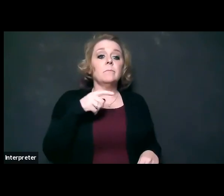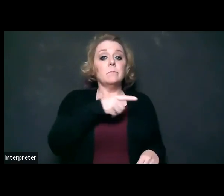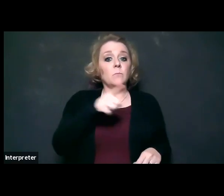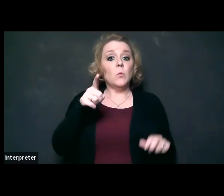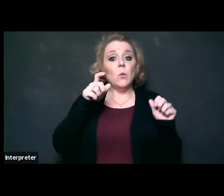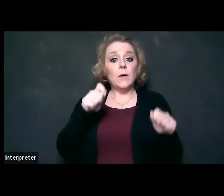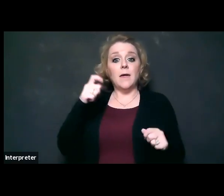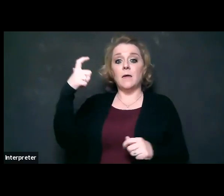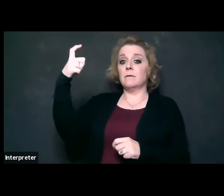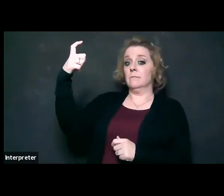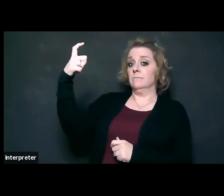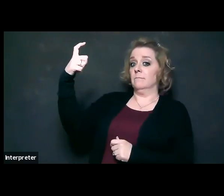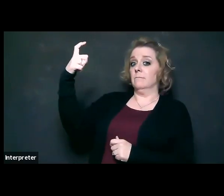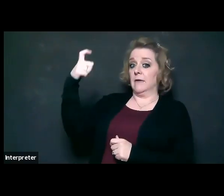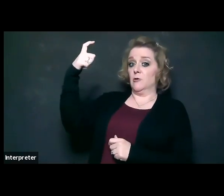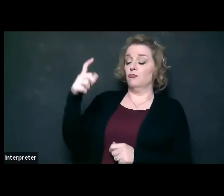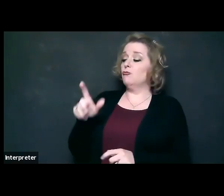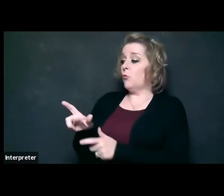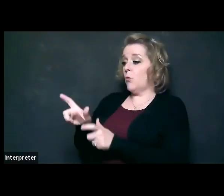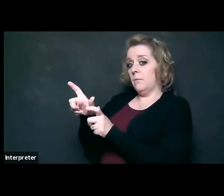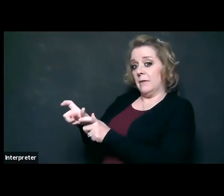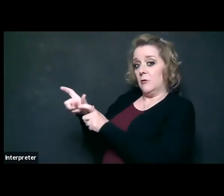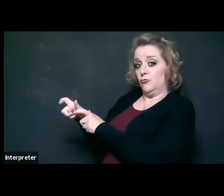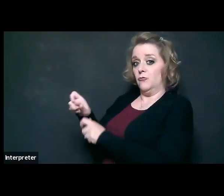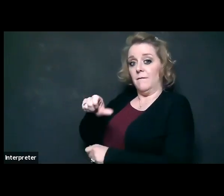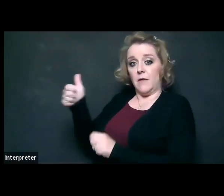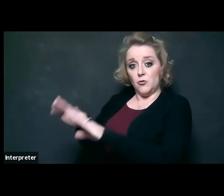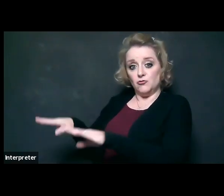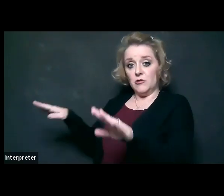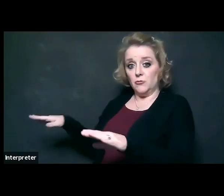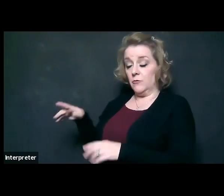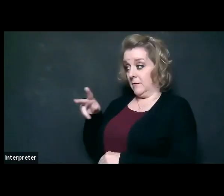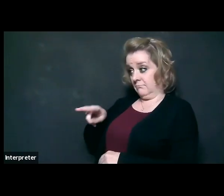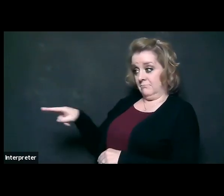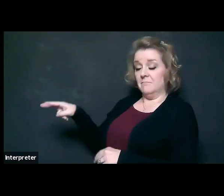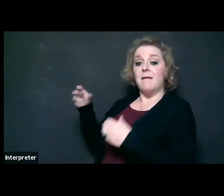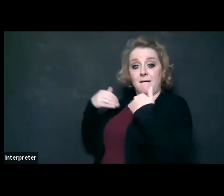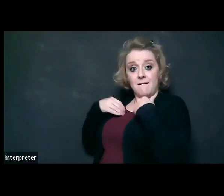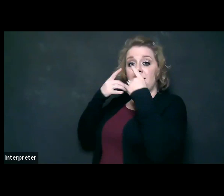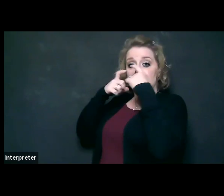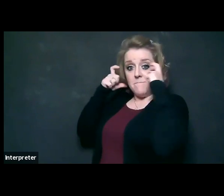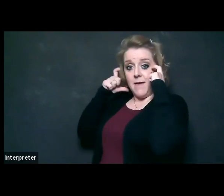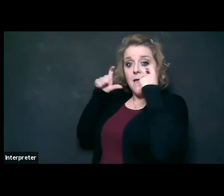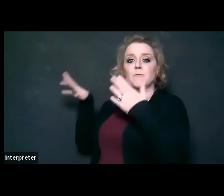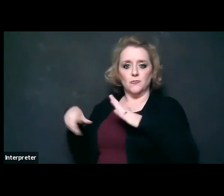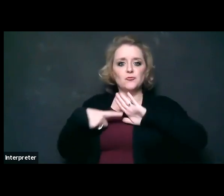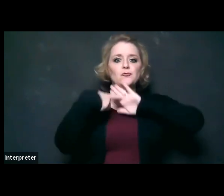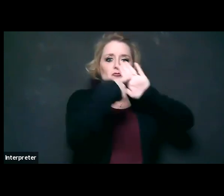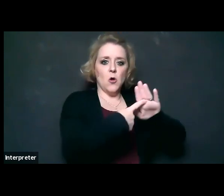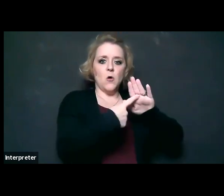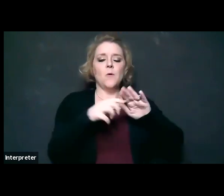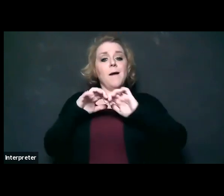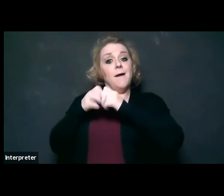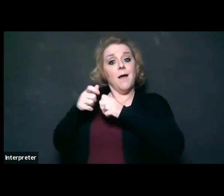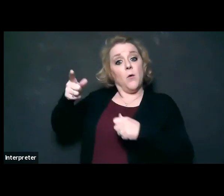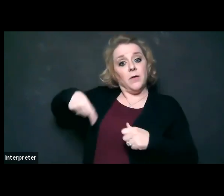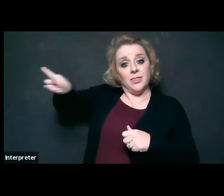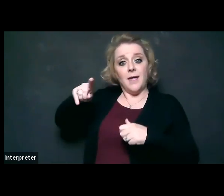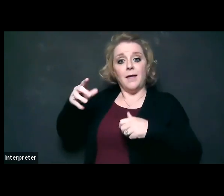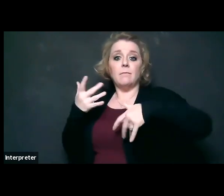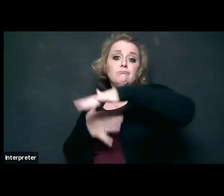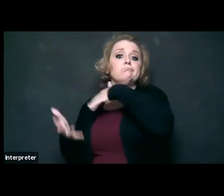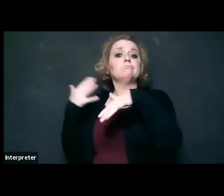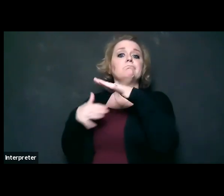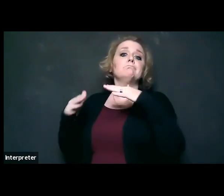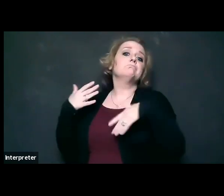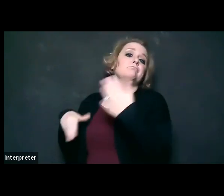take pictures of other kids wearing their mask and show them on a YouTube, kids interacting with masks and things like that, so that they can see